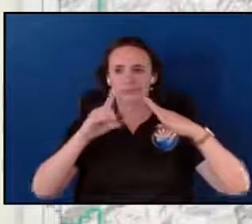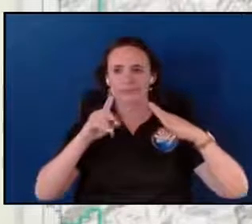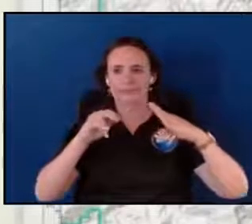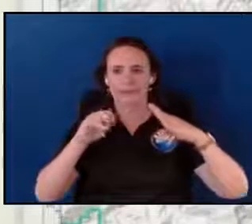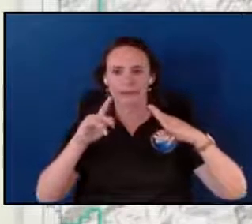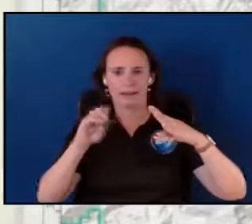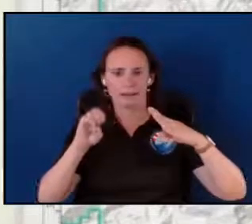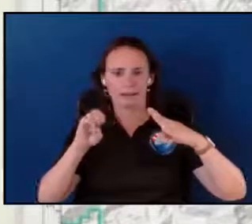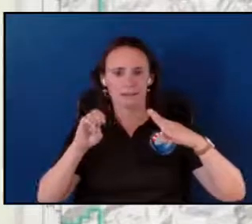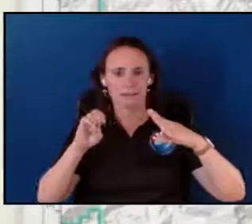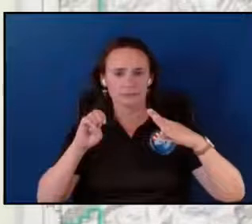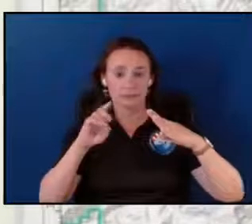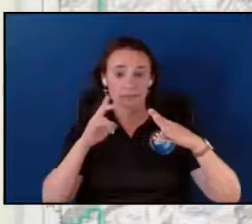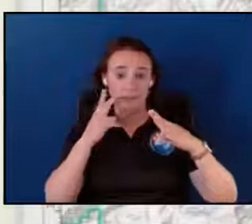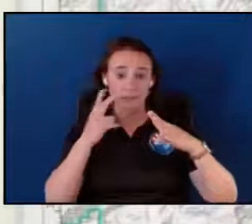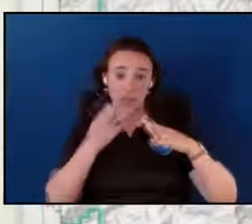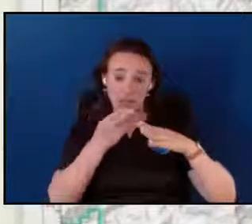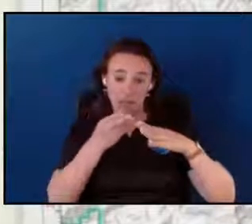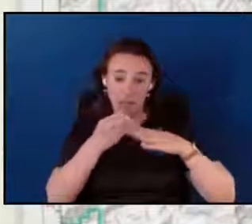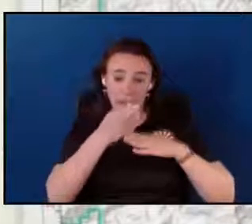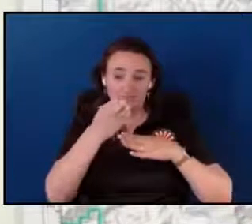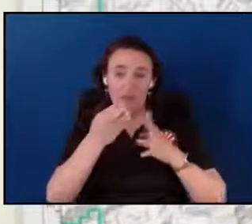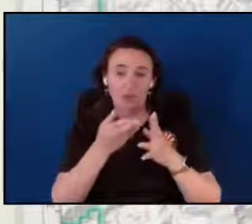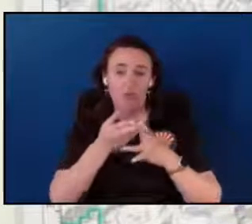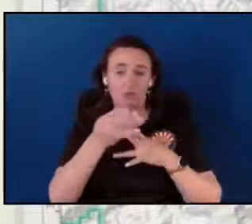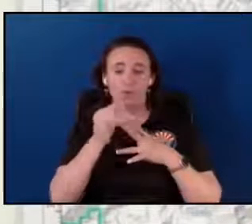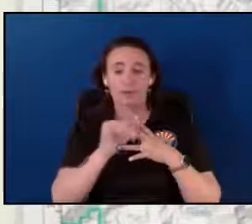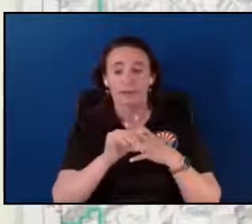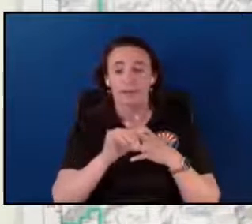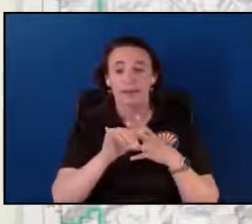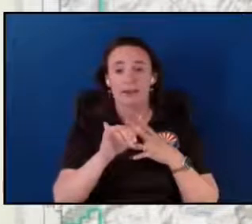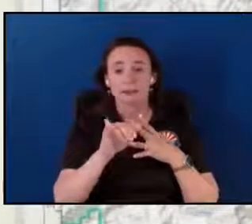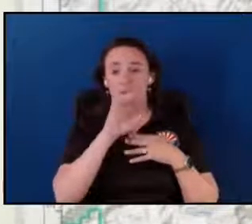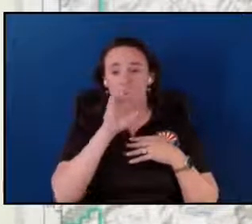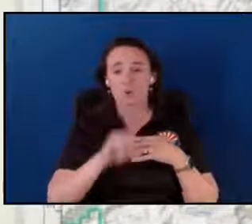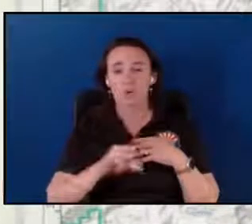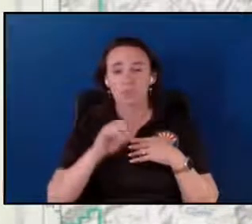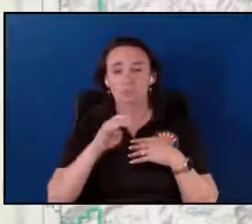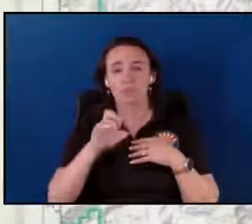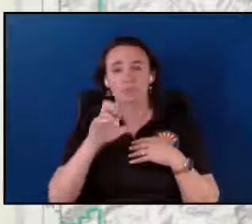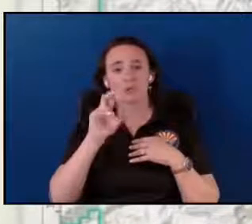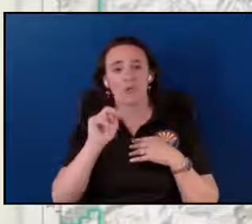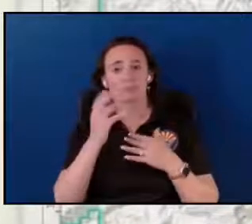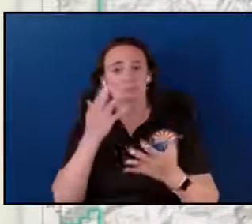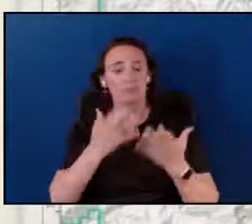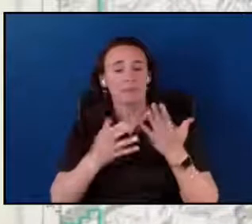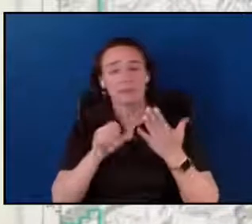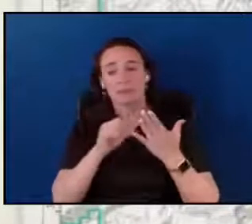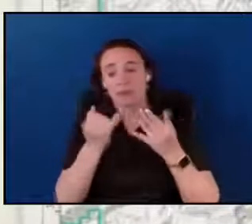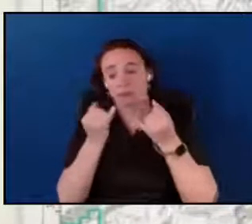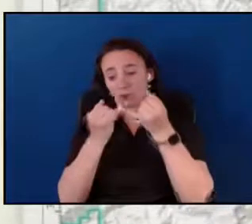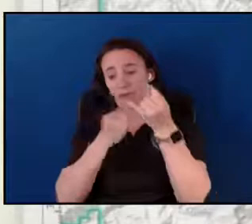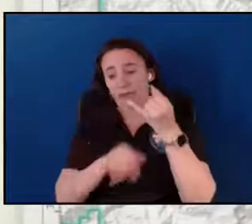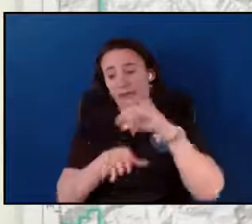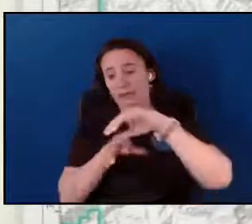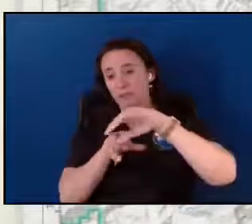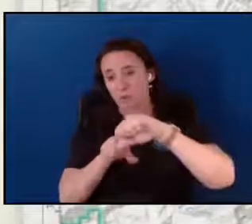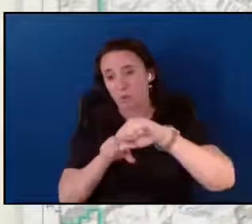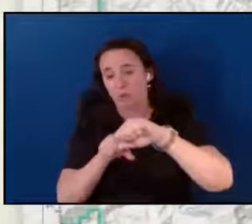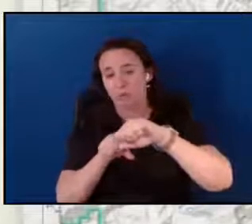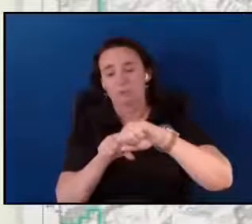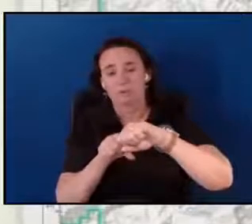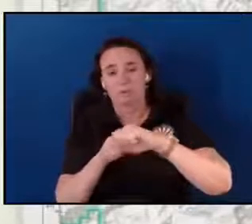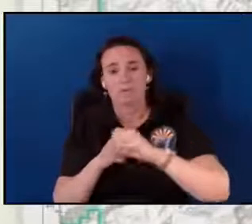And avenues through that old fire burn and possibly using that as another line to back up what we already have, because